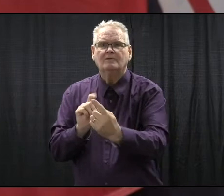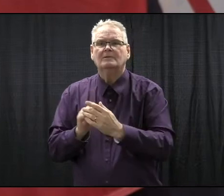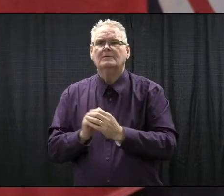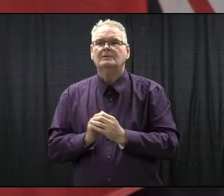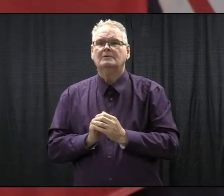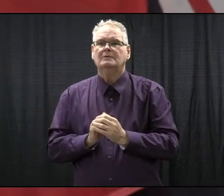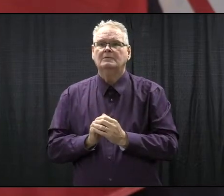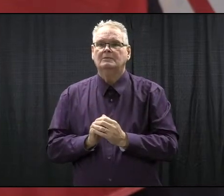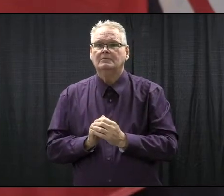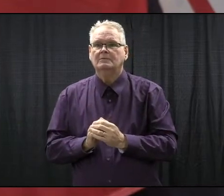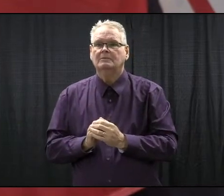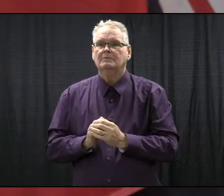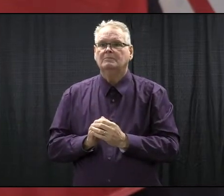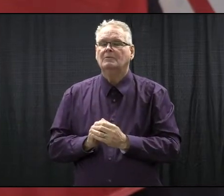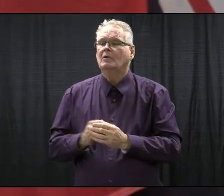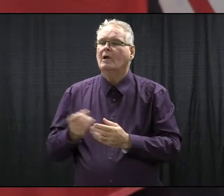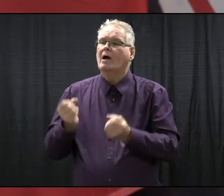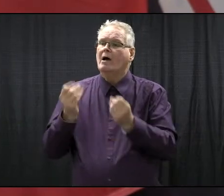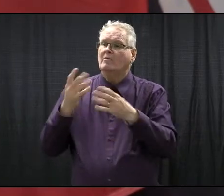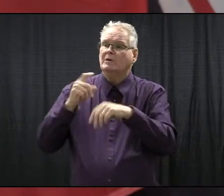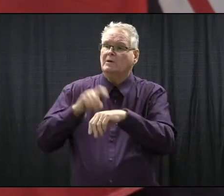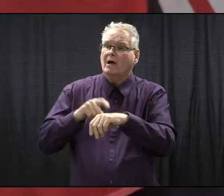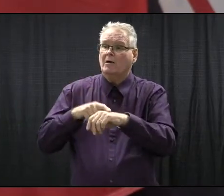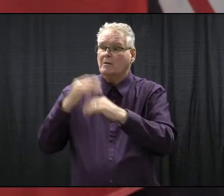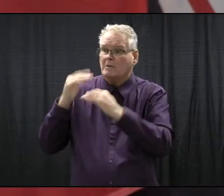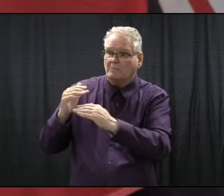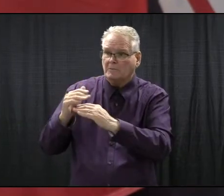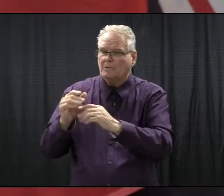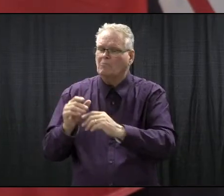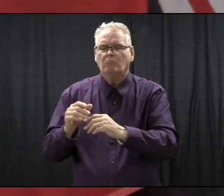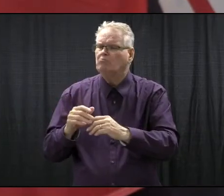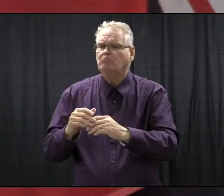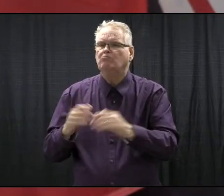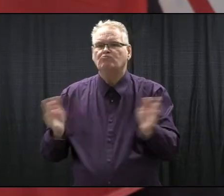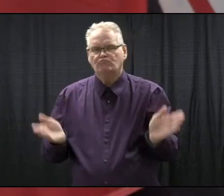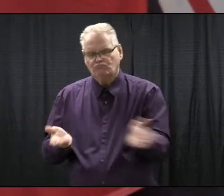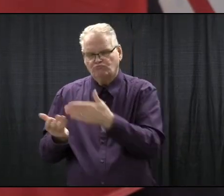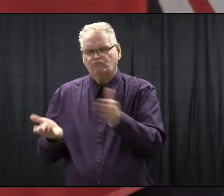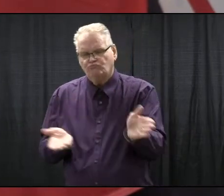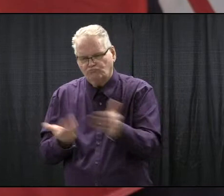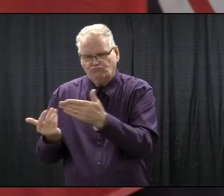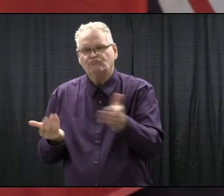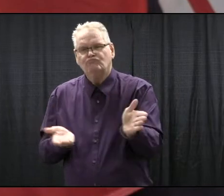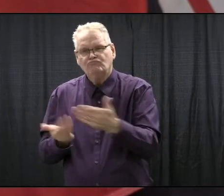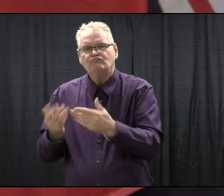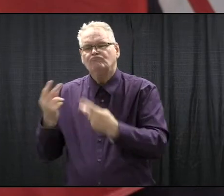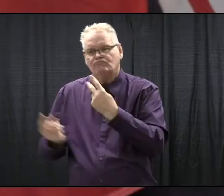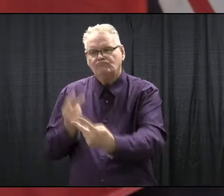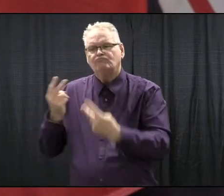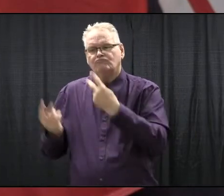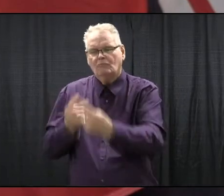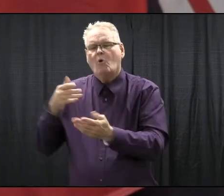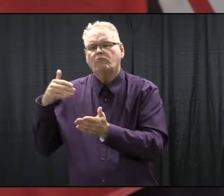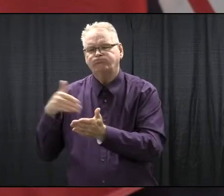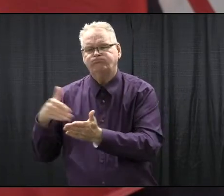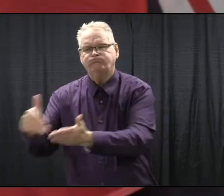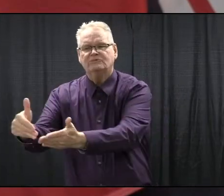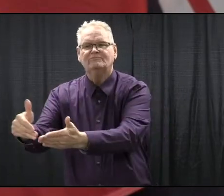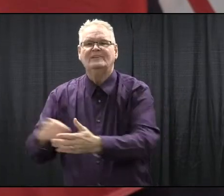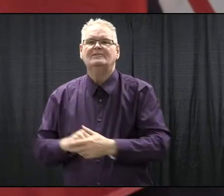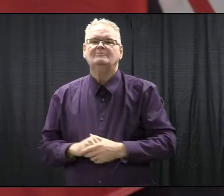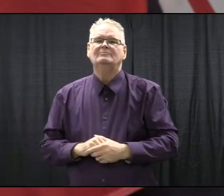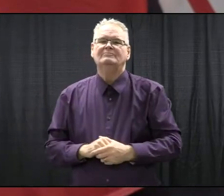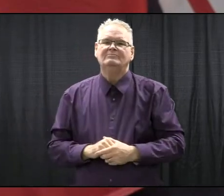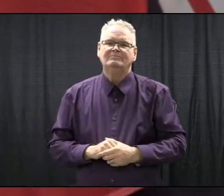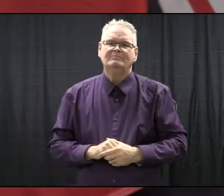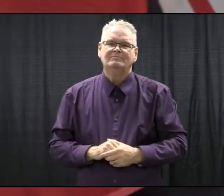of visits per day. This, I think, will work out quite nicely for the significant number of family and friends who are coming